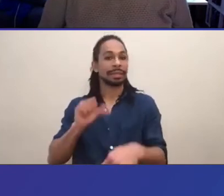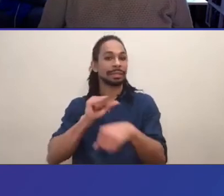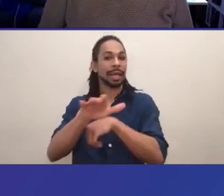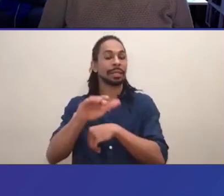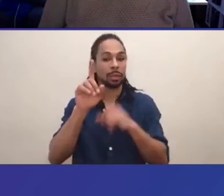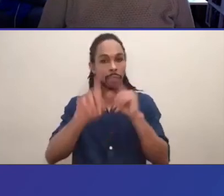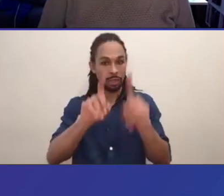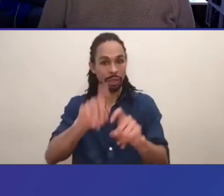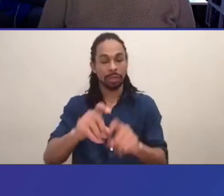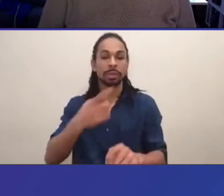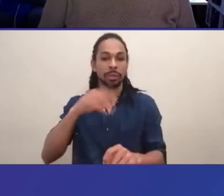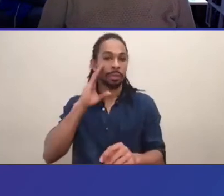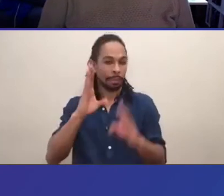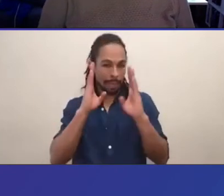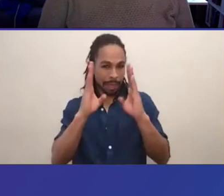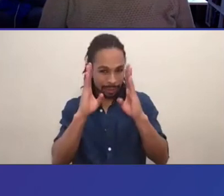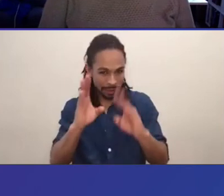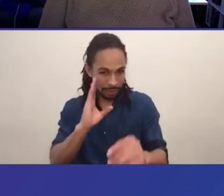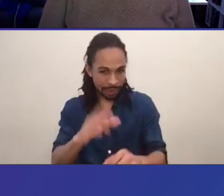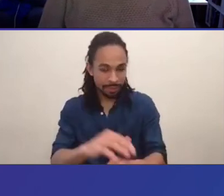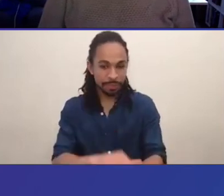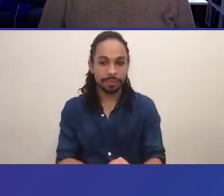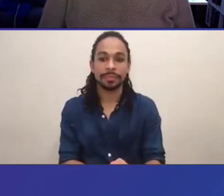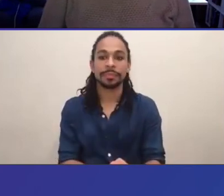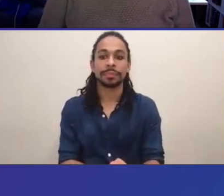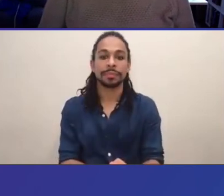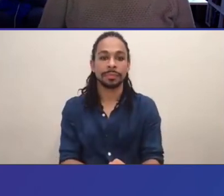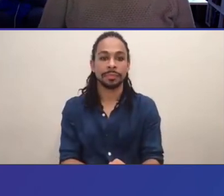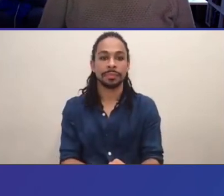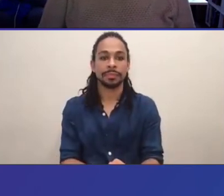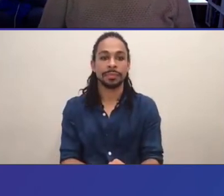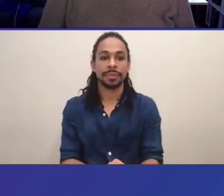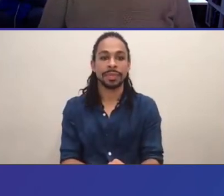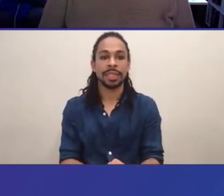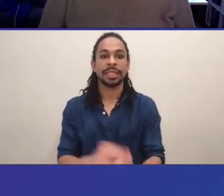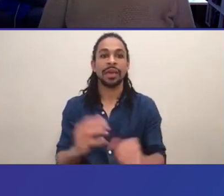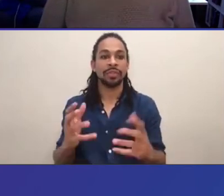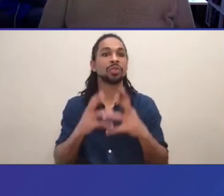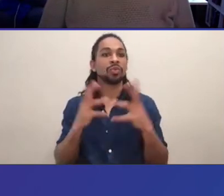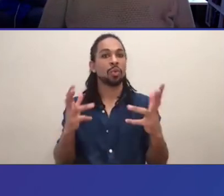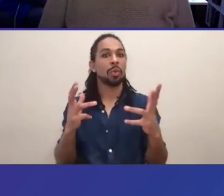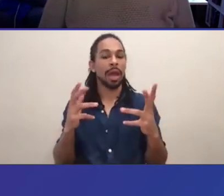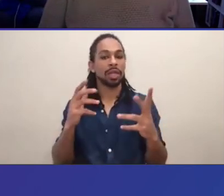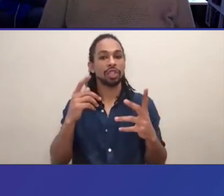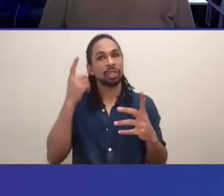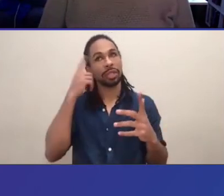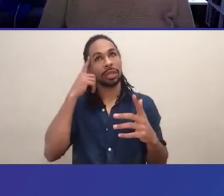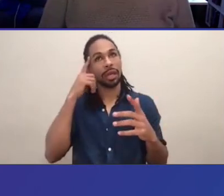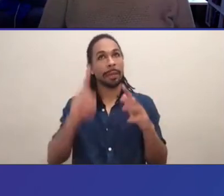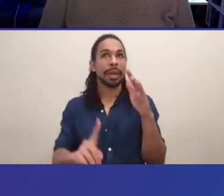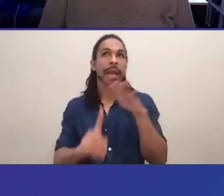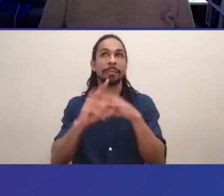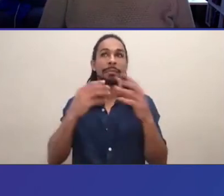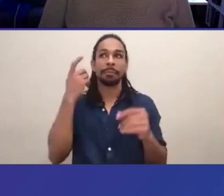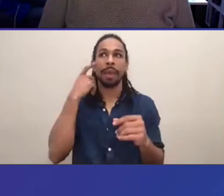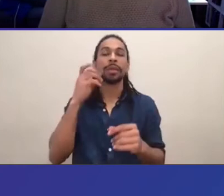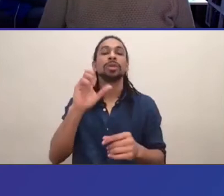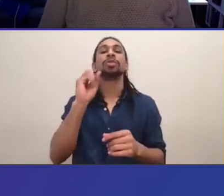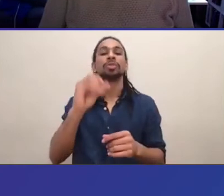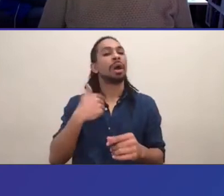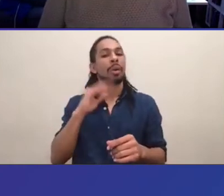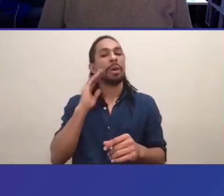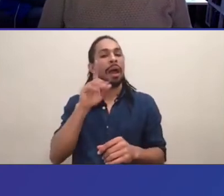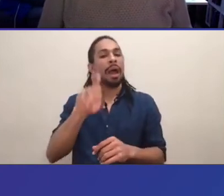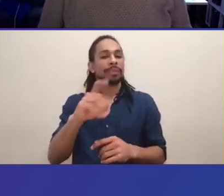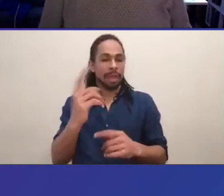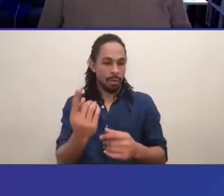paying attention. Oh, God, ooh, so much coming up. Ooh, okay, I'm gonna pose one more question before we open up,